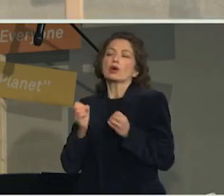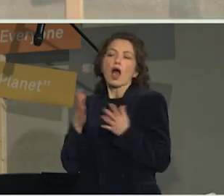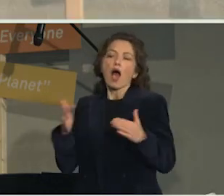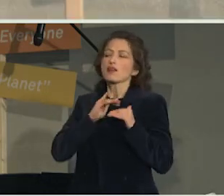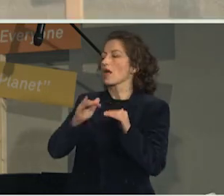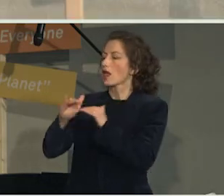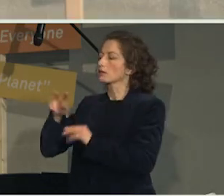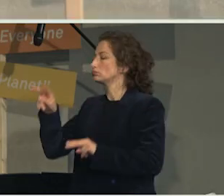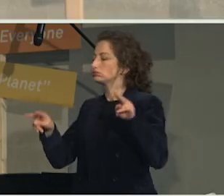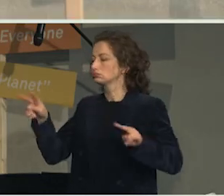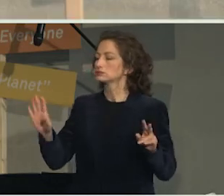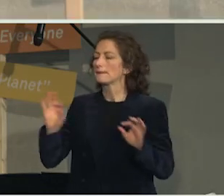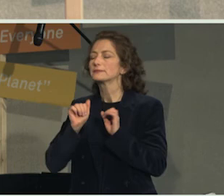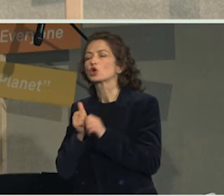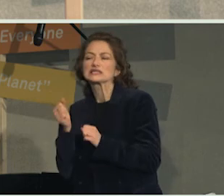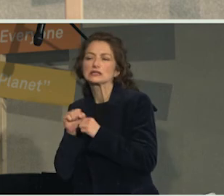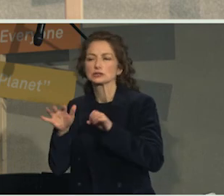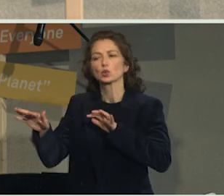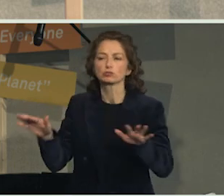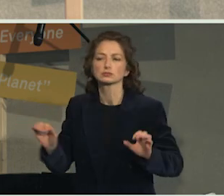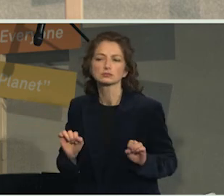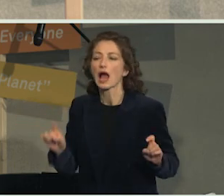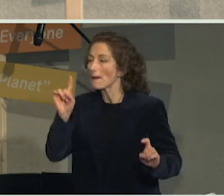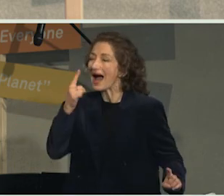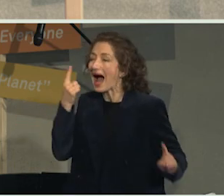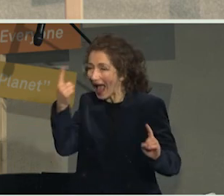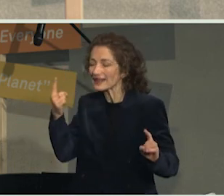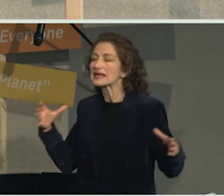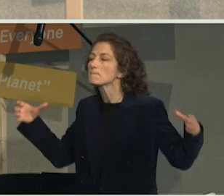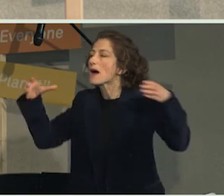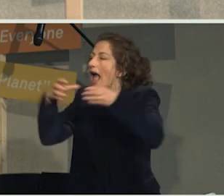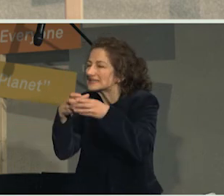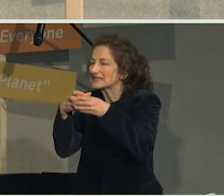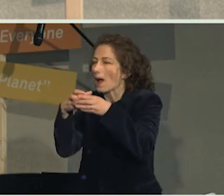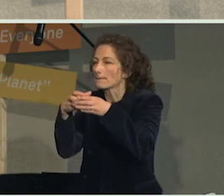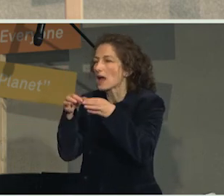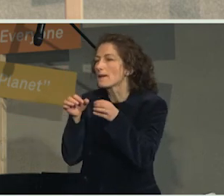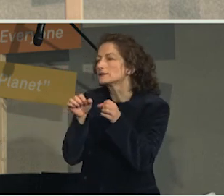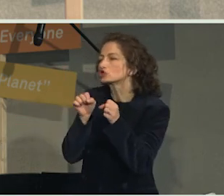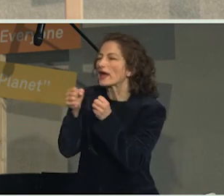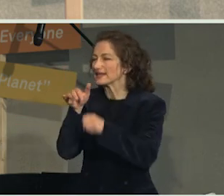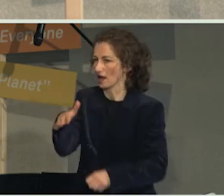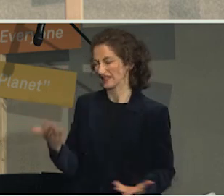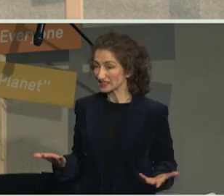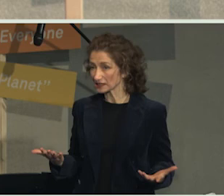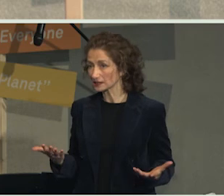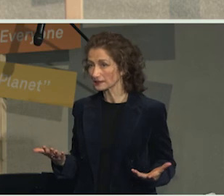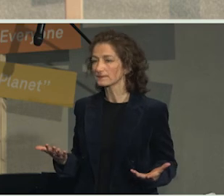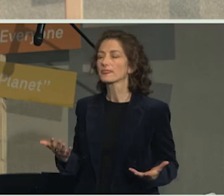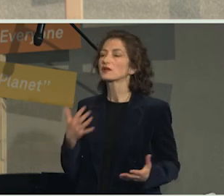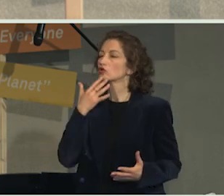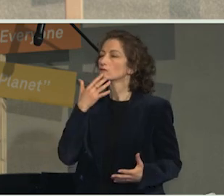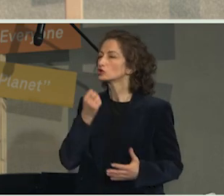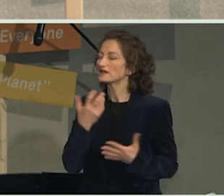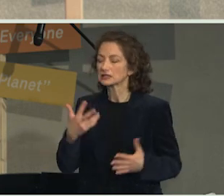terms of their specifics, one common move can be seen globally, and that is the desire to solve